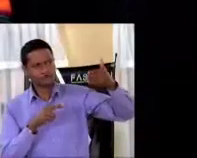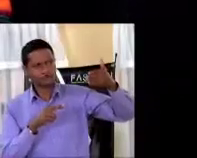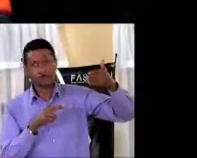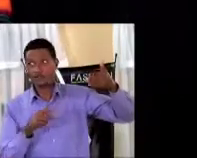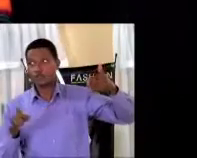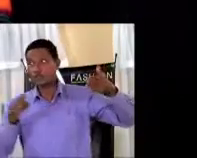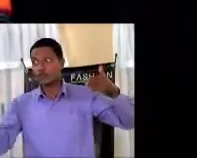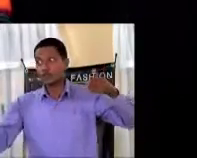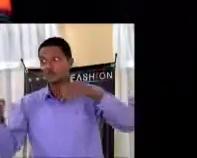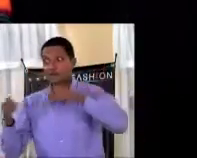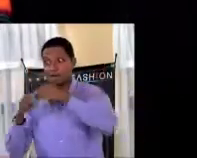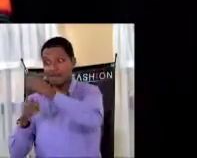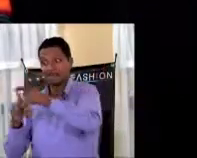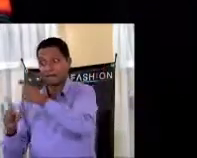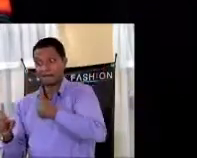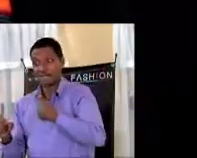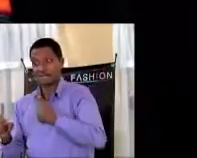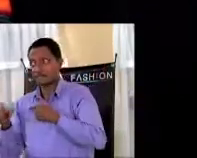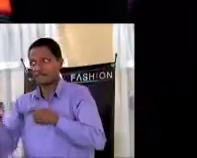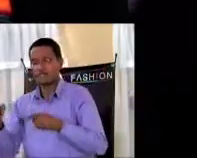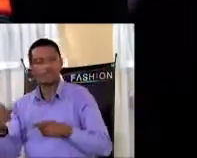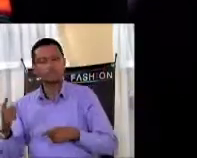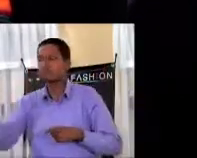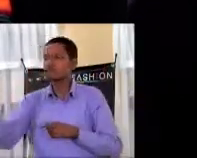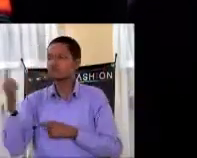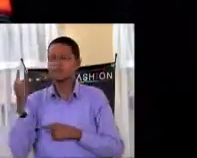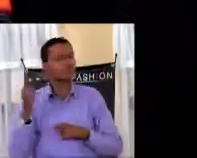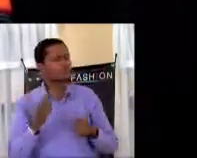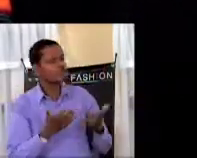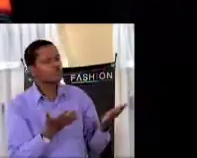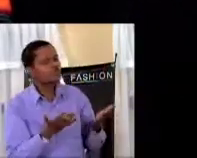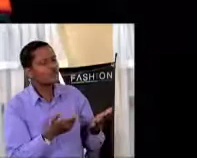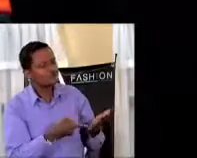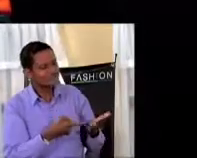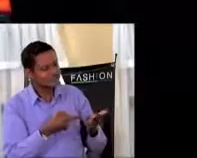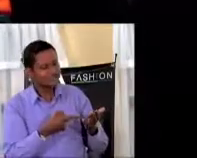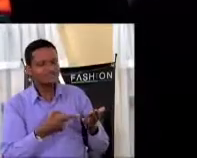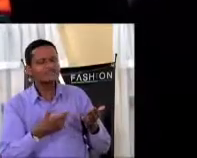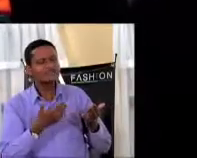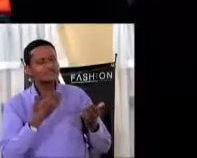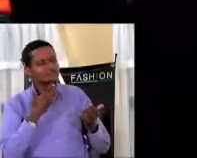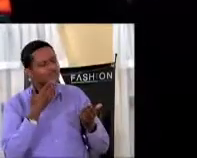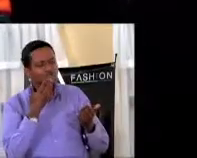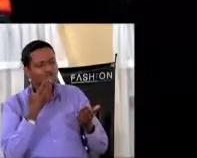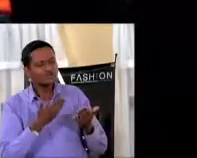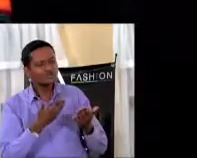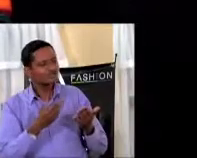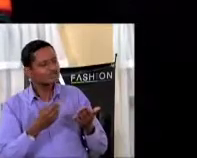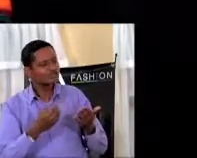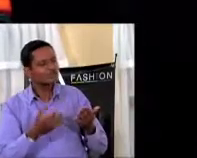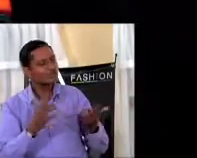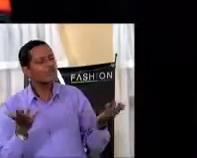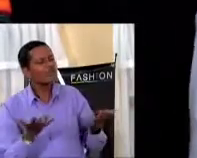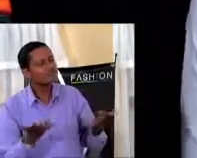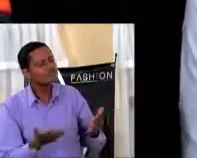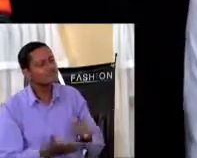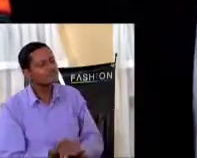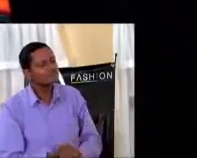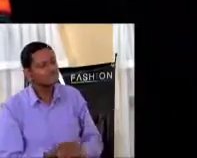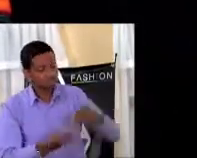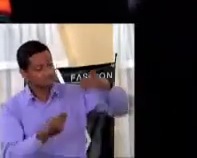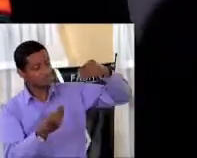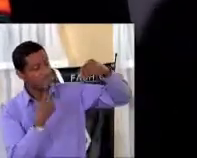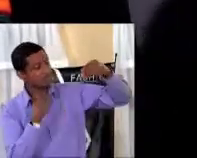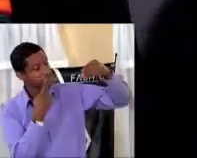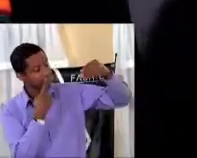come back and tell me is, well, what makes it good quality? What makes it different to this item? That's $100. Because this is what I can see. This